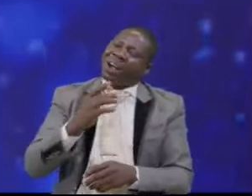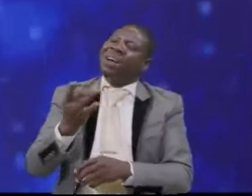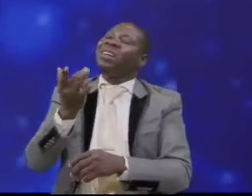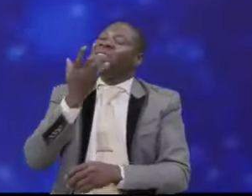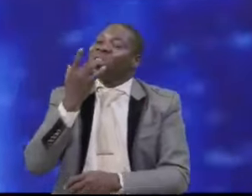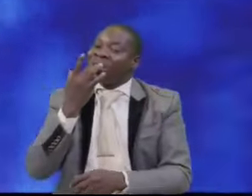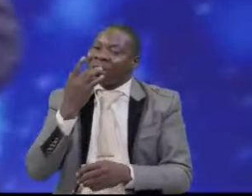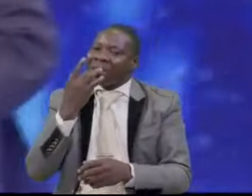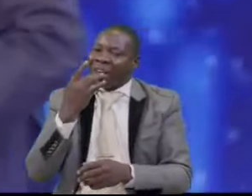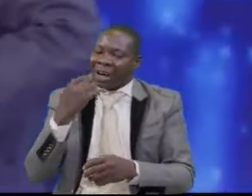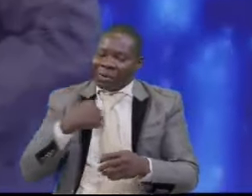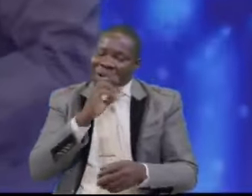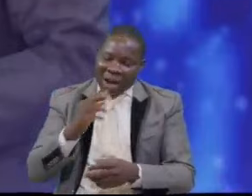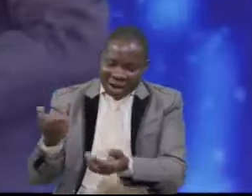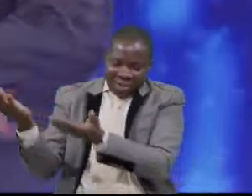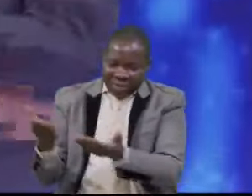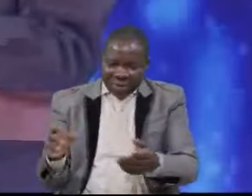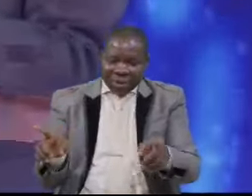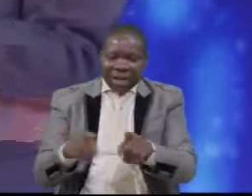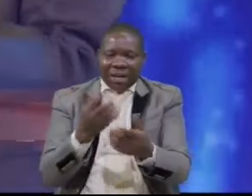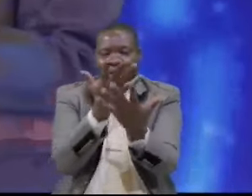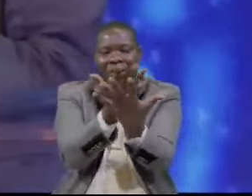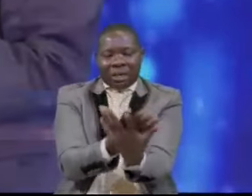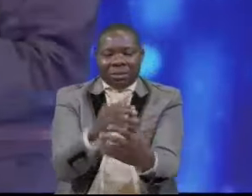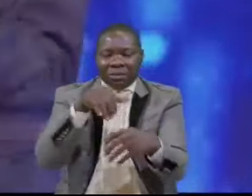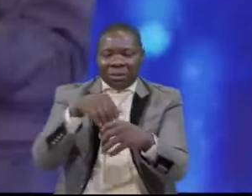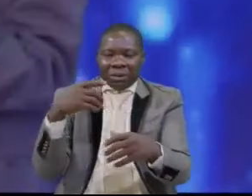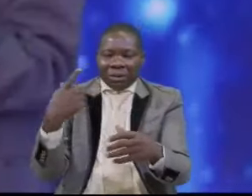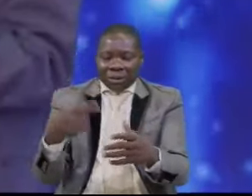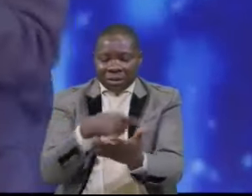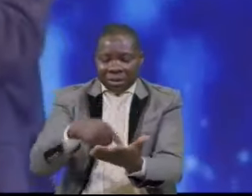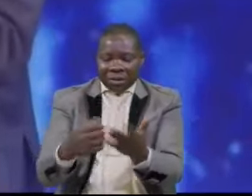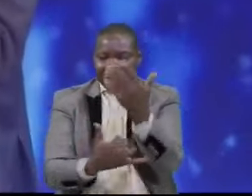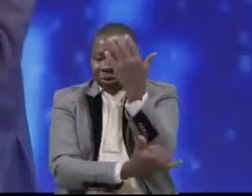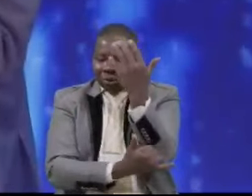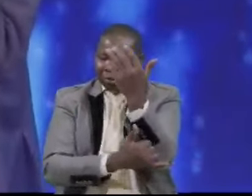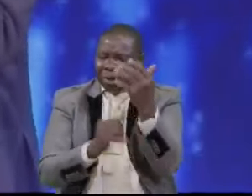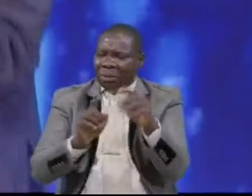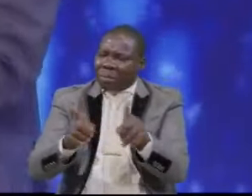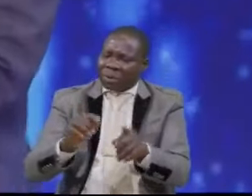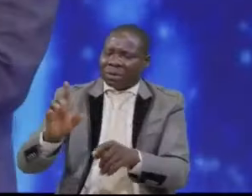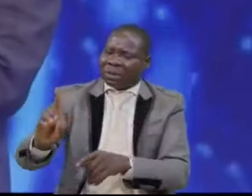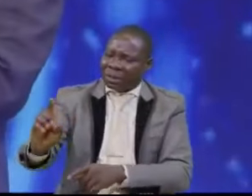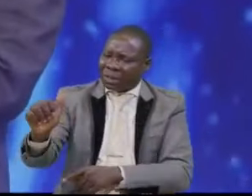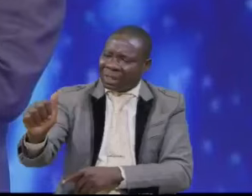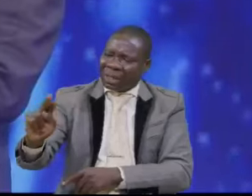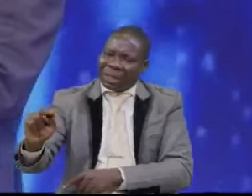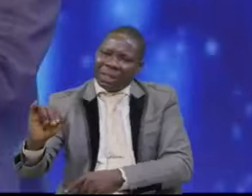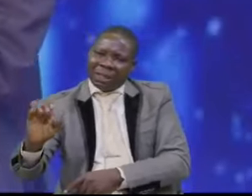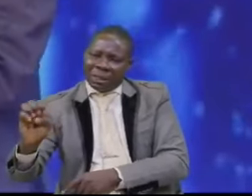captives to the land of Babylon. And Daniel knew that he was going to excel